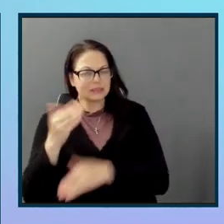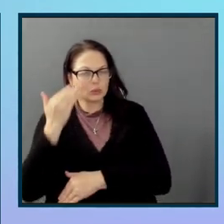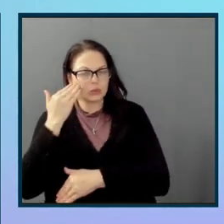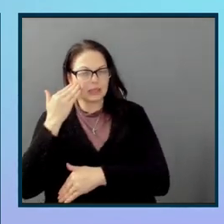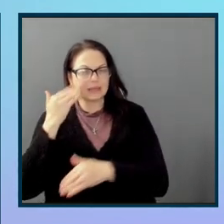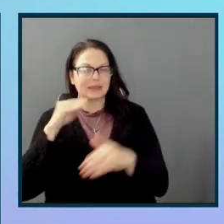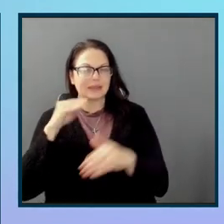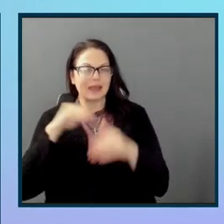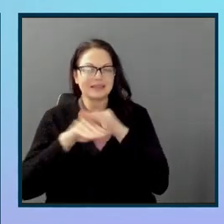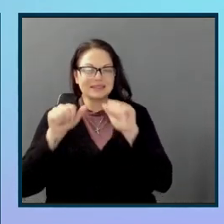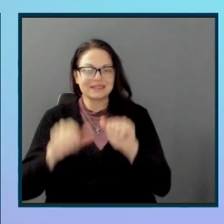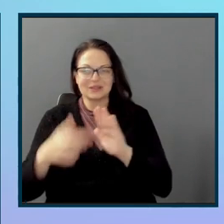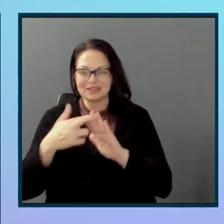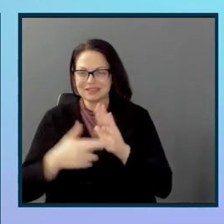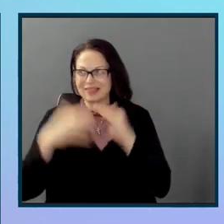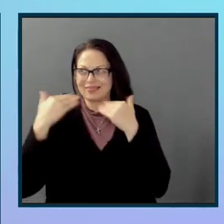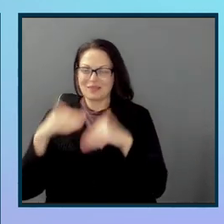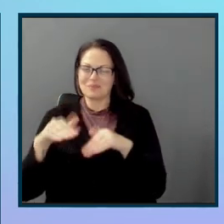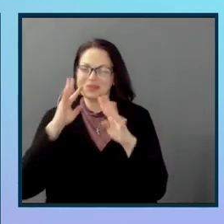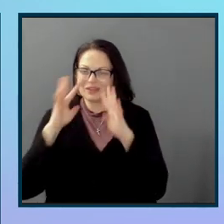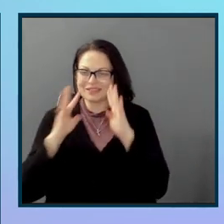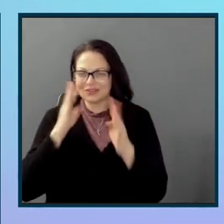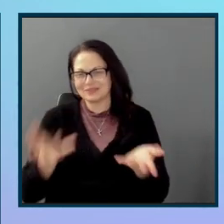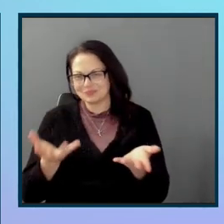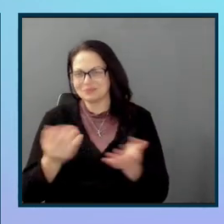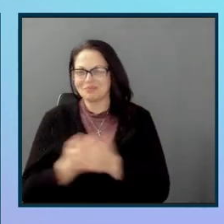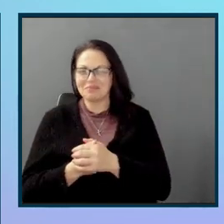accessibility guidelines limit creativity.